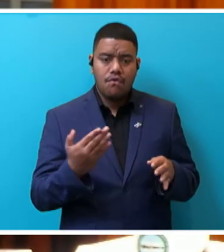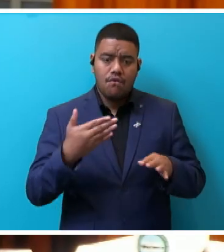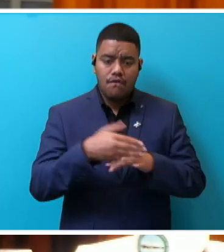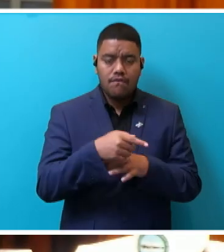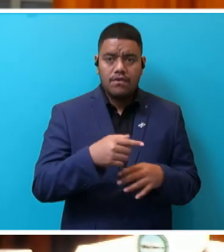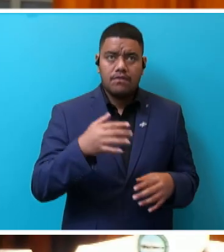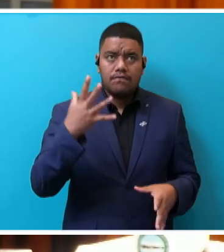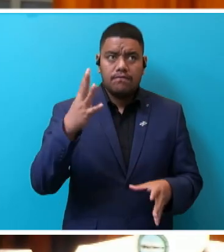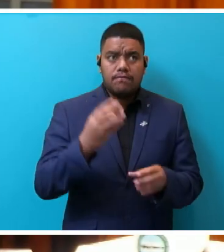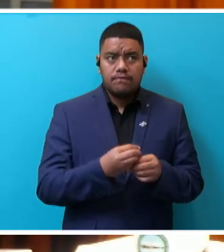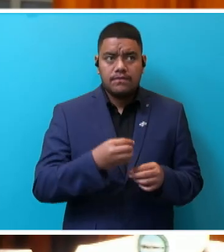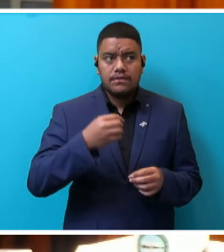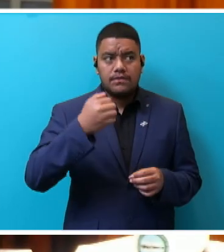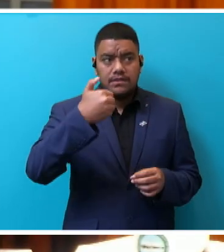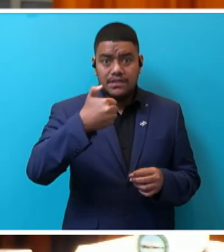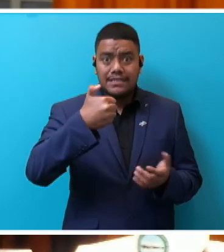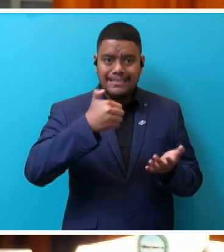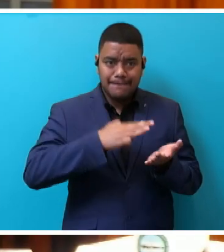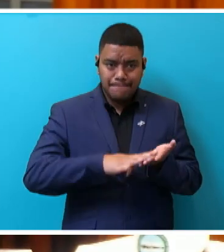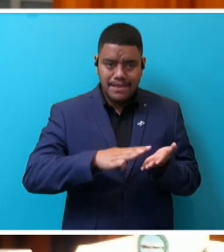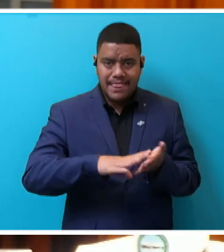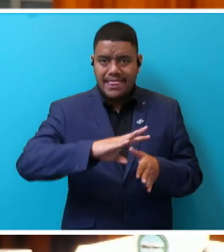of just about 6 million a month,